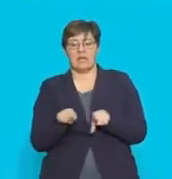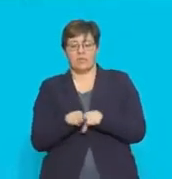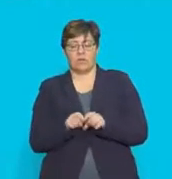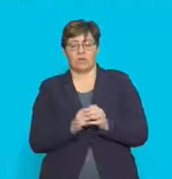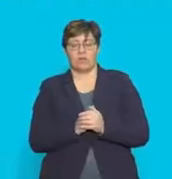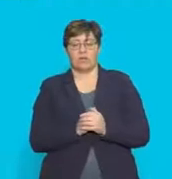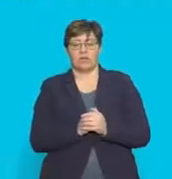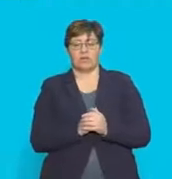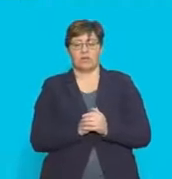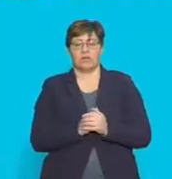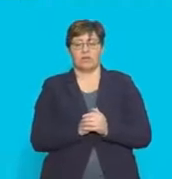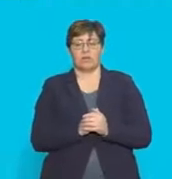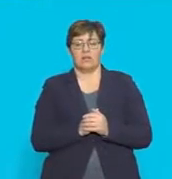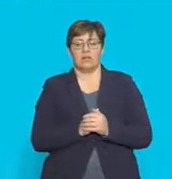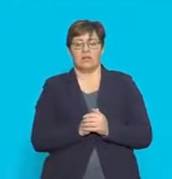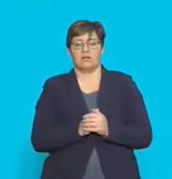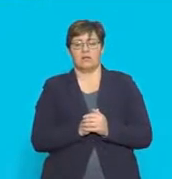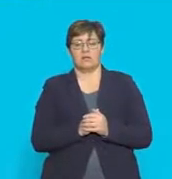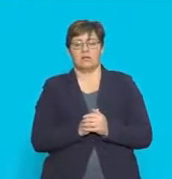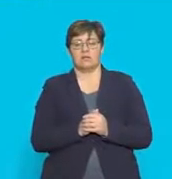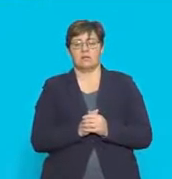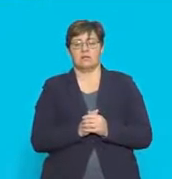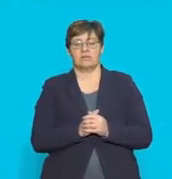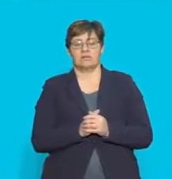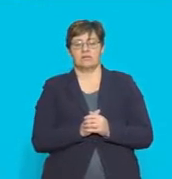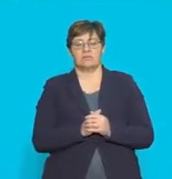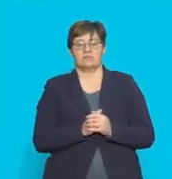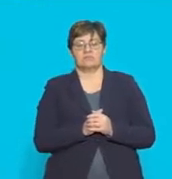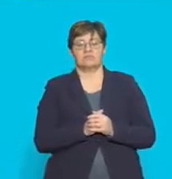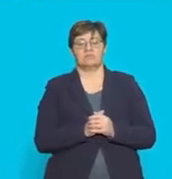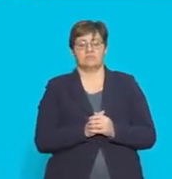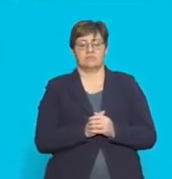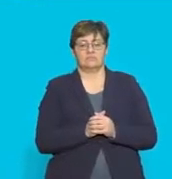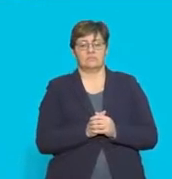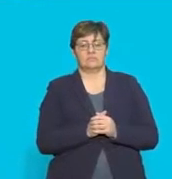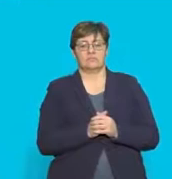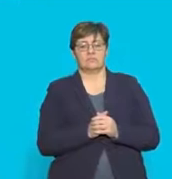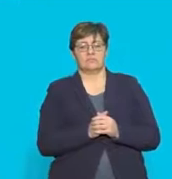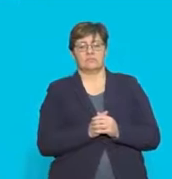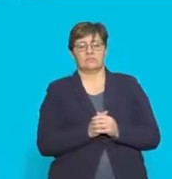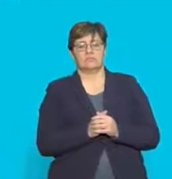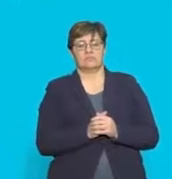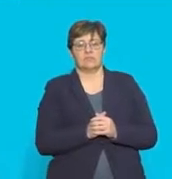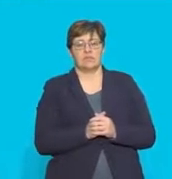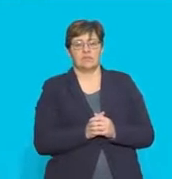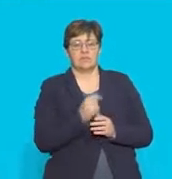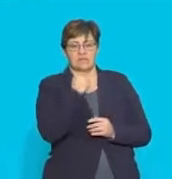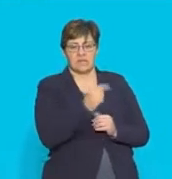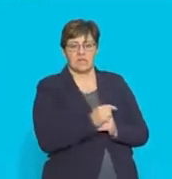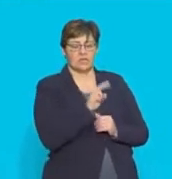then on the calculator, we'll quickly just try and subtract this. So we'll say